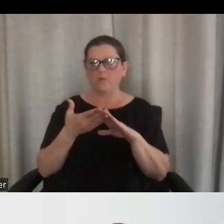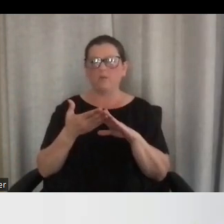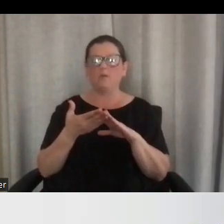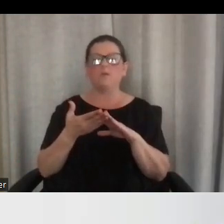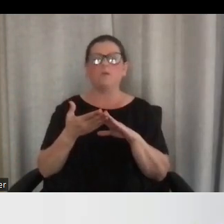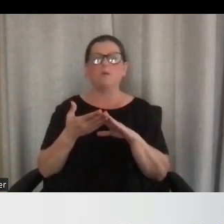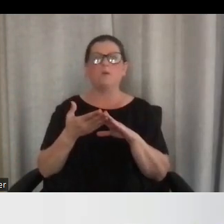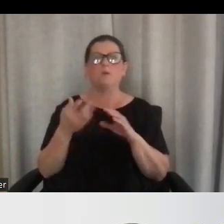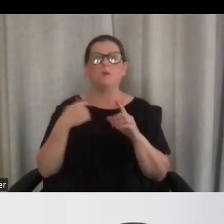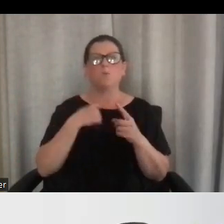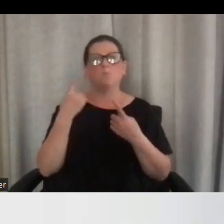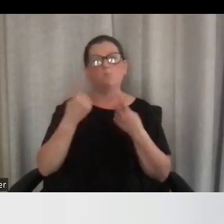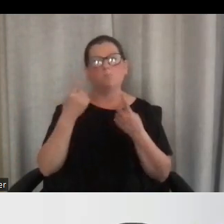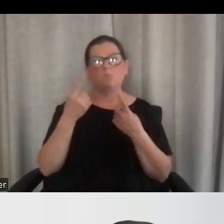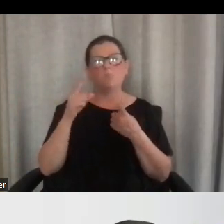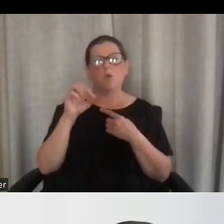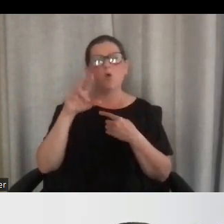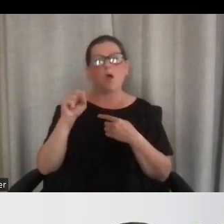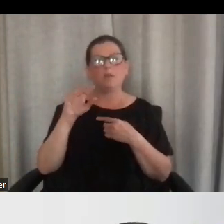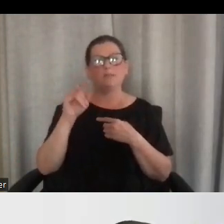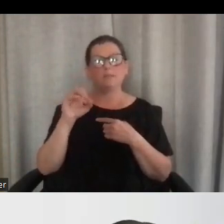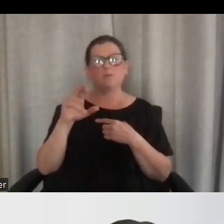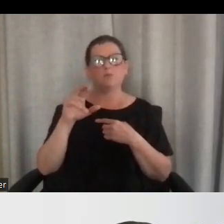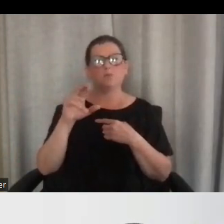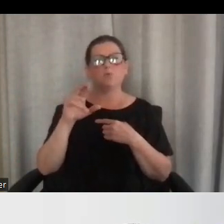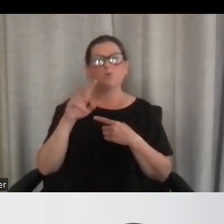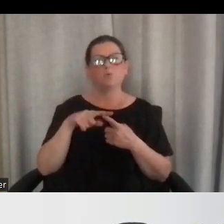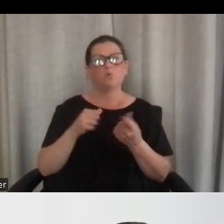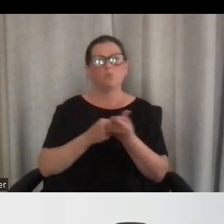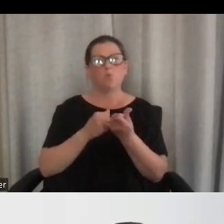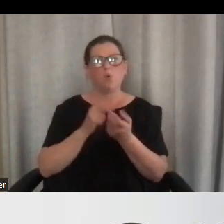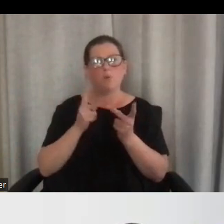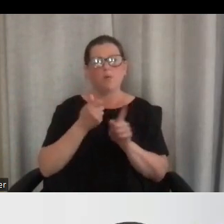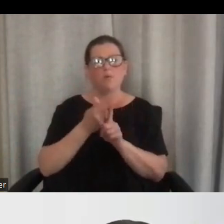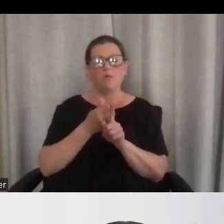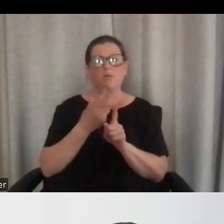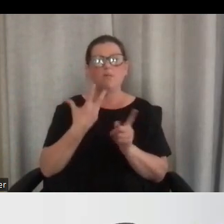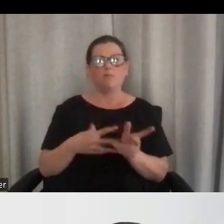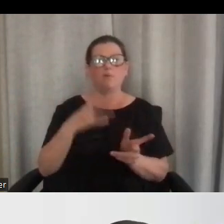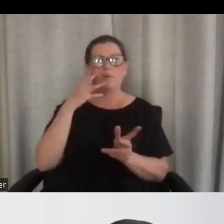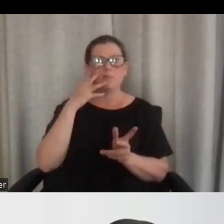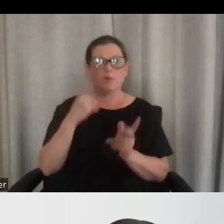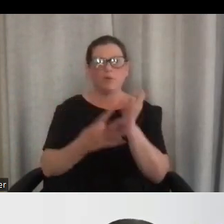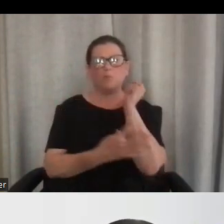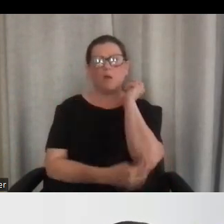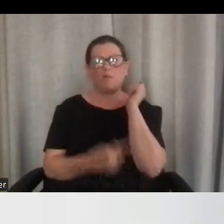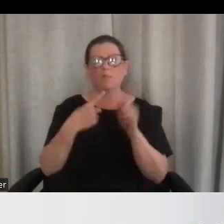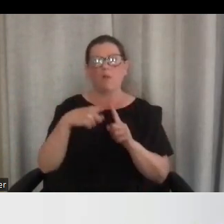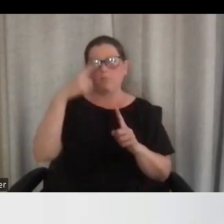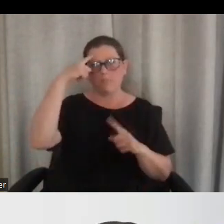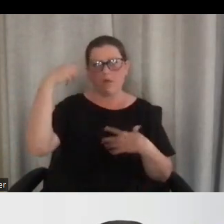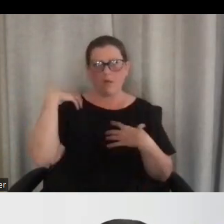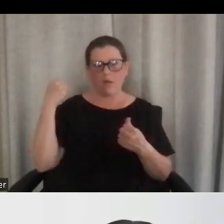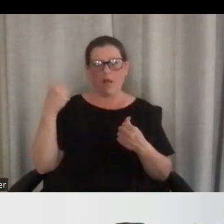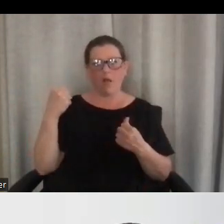And when we're thinking about cross-sector approaches to supporting mental health of individuals experiencing poverty, the underlying thread in this work